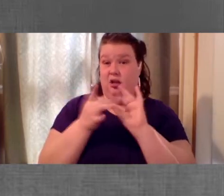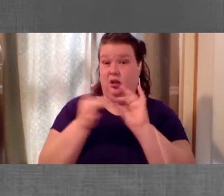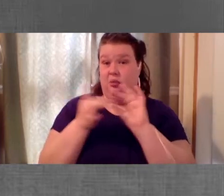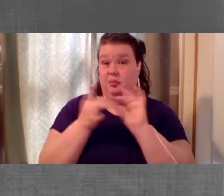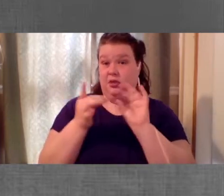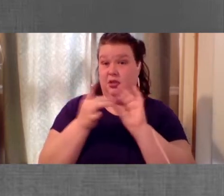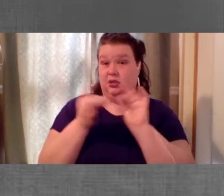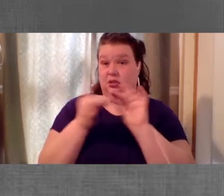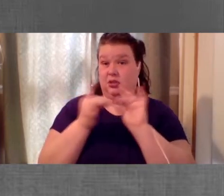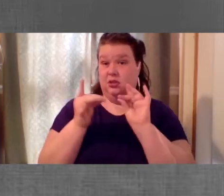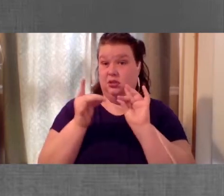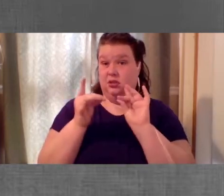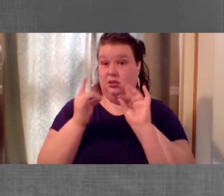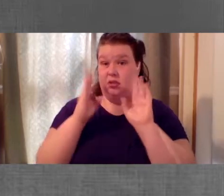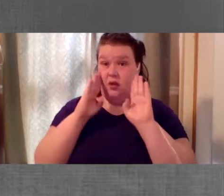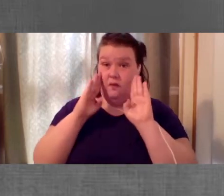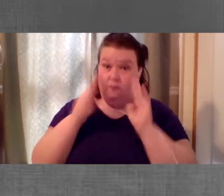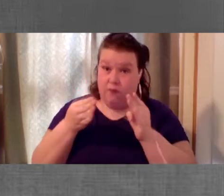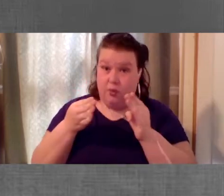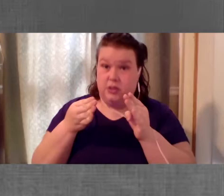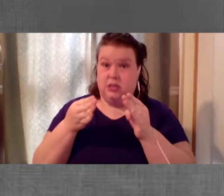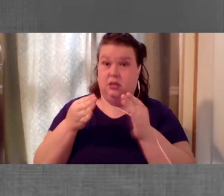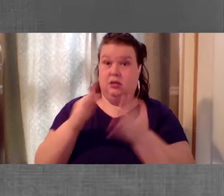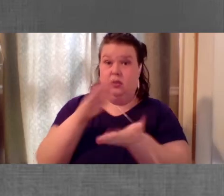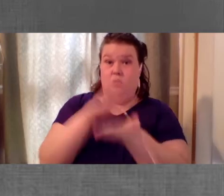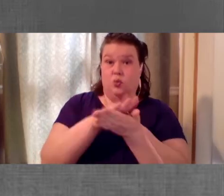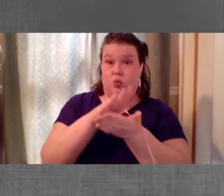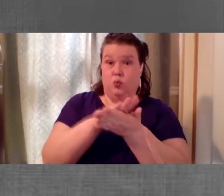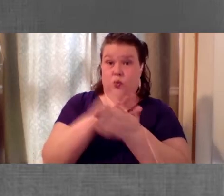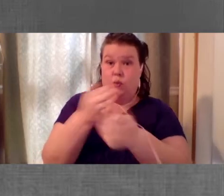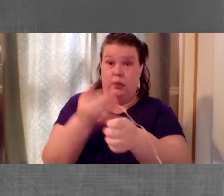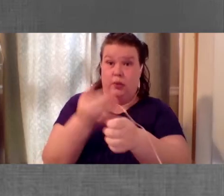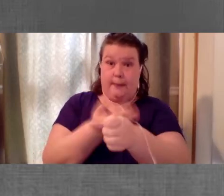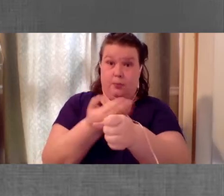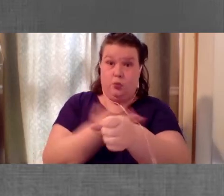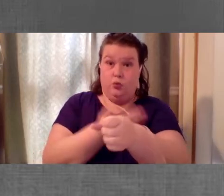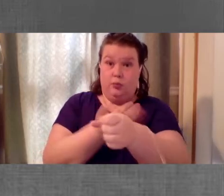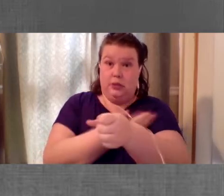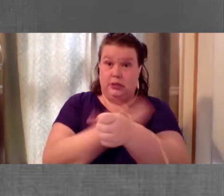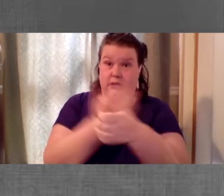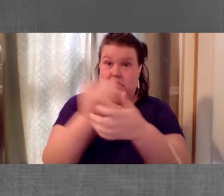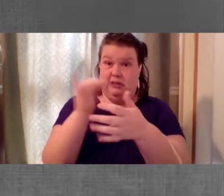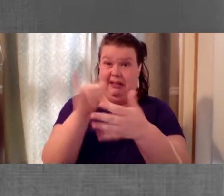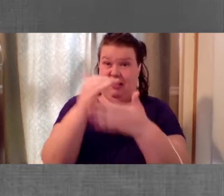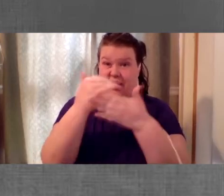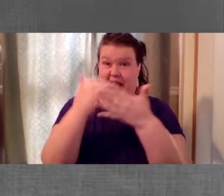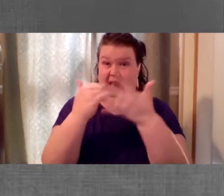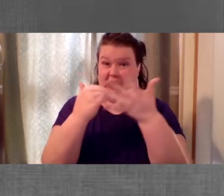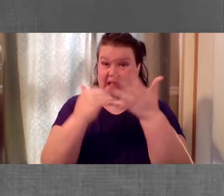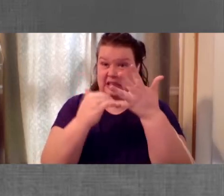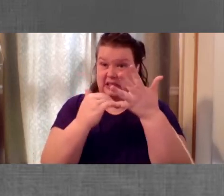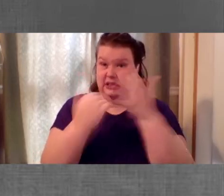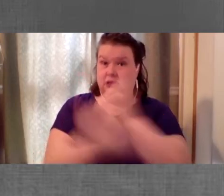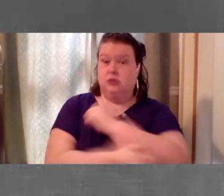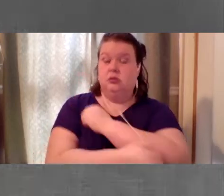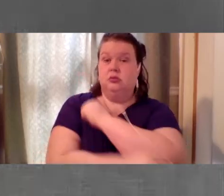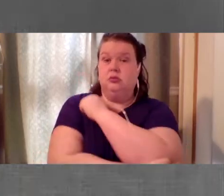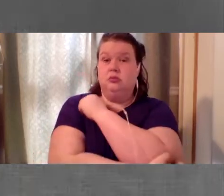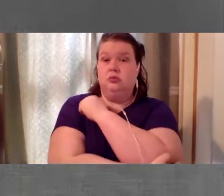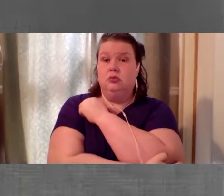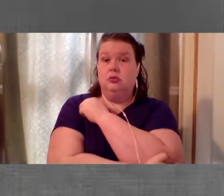the facility improvements that are on the list, the maintenance type issues and